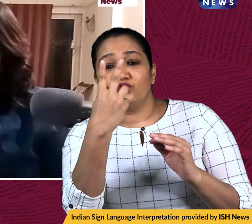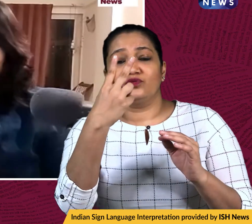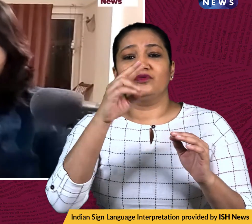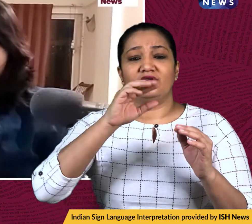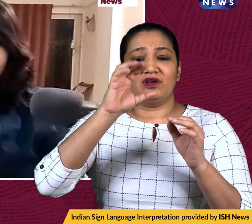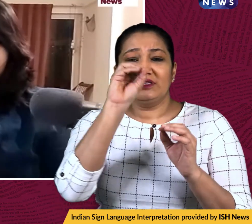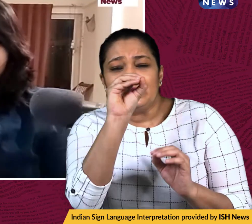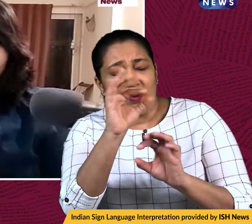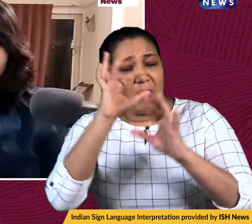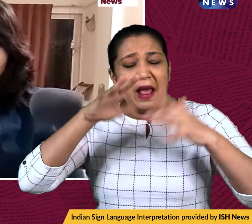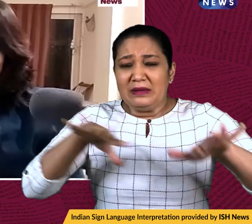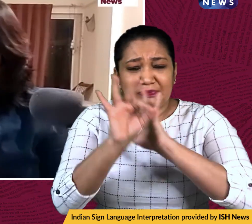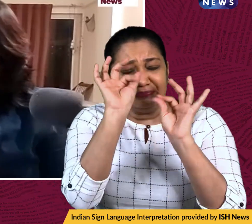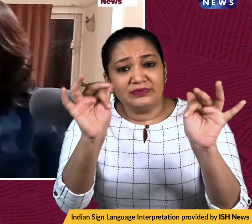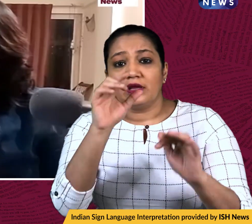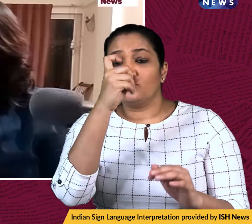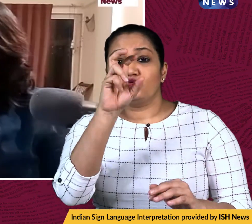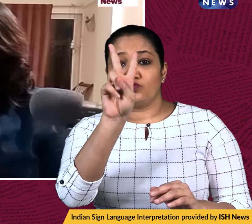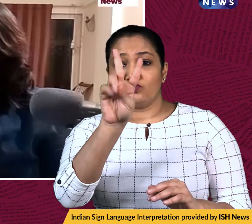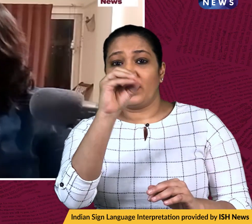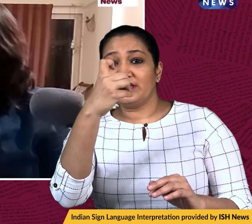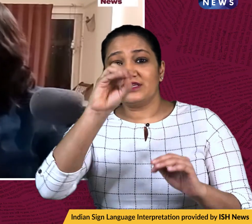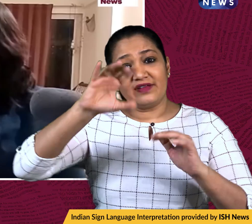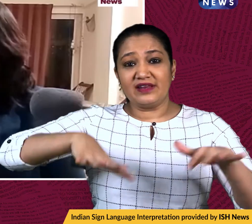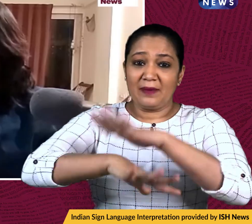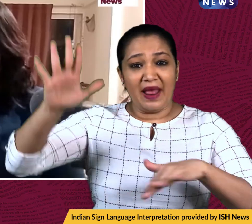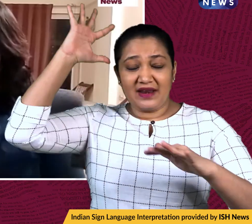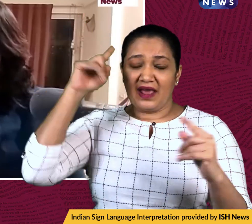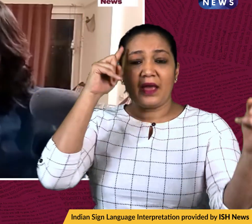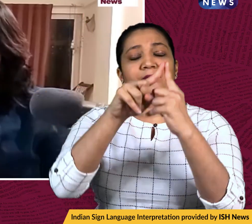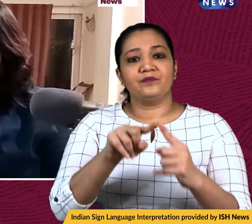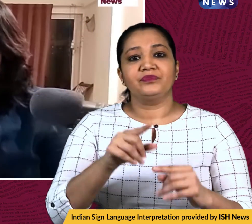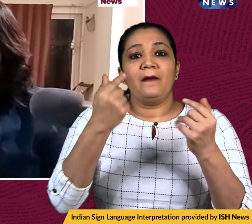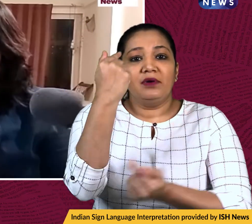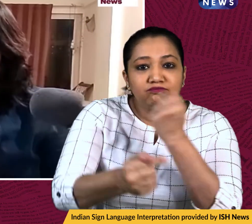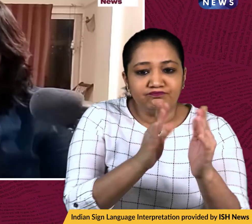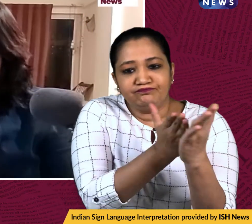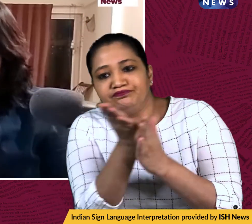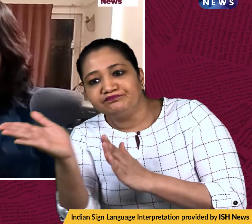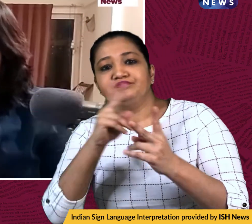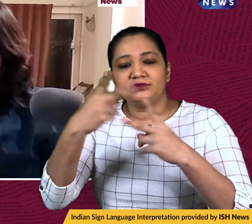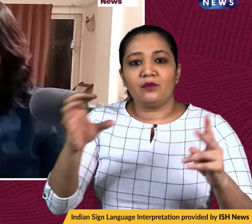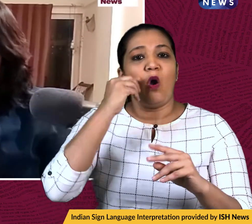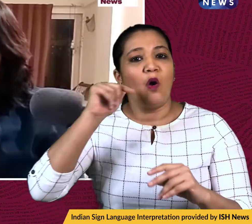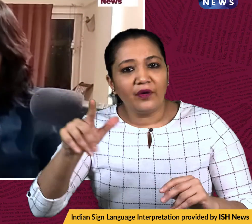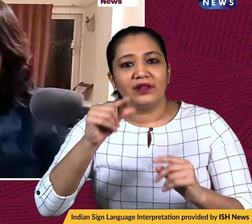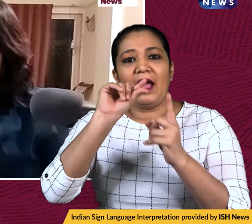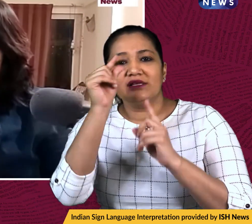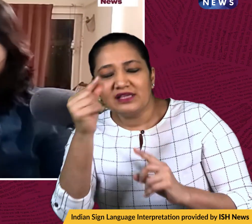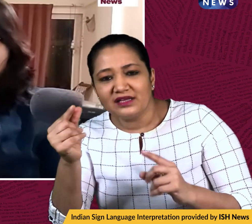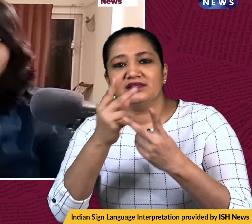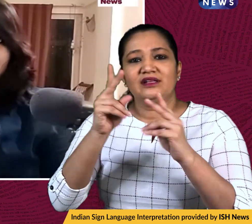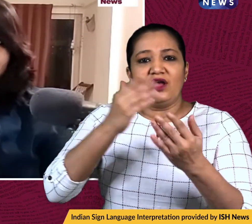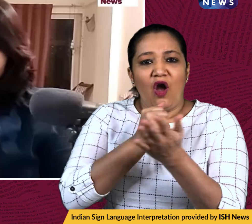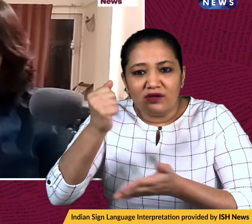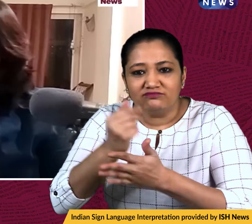carbon emission target by 2070. That's what India had said. Crop diversification towards oilseeds, pulses, and horticulture